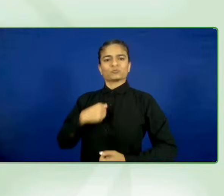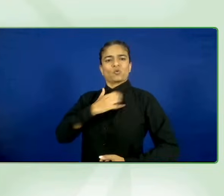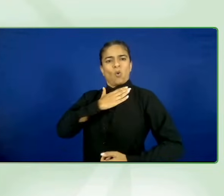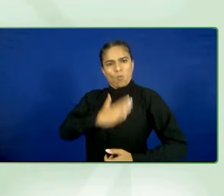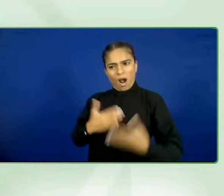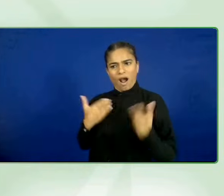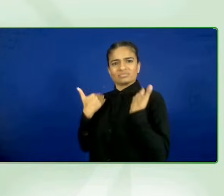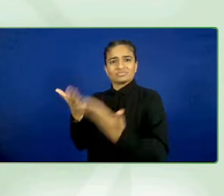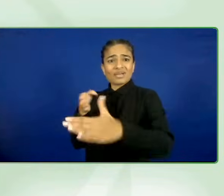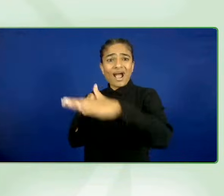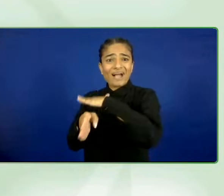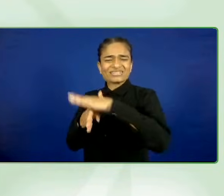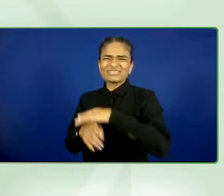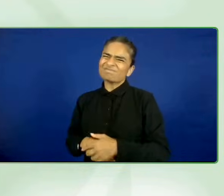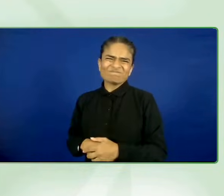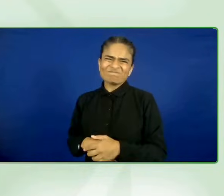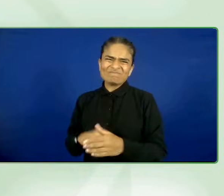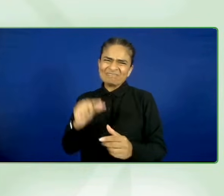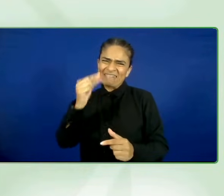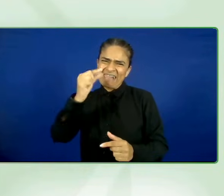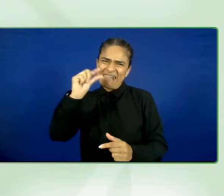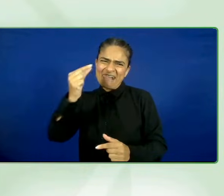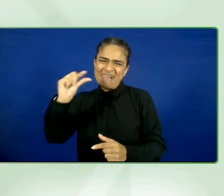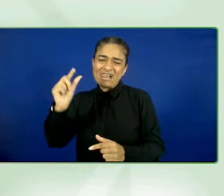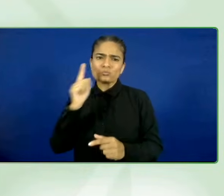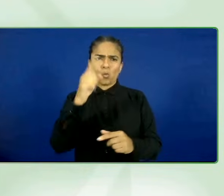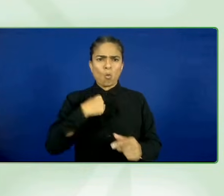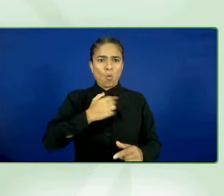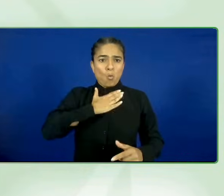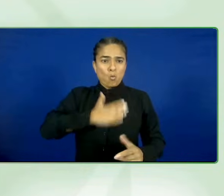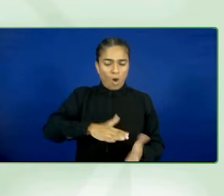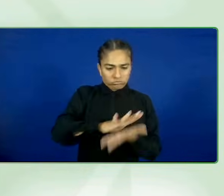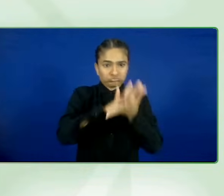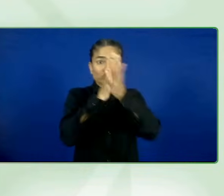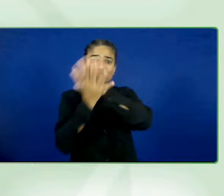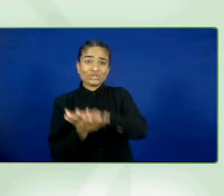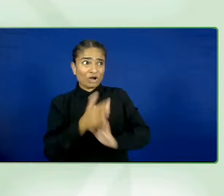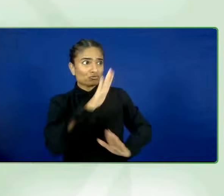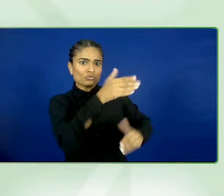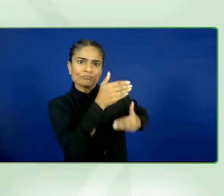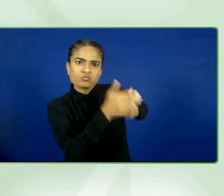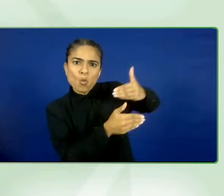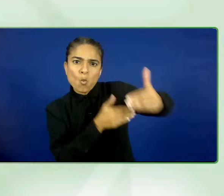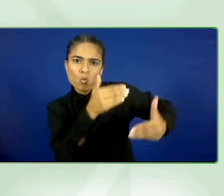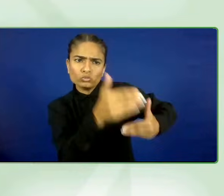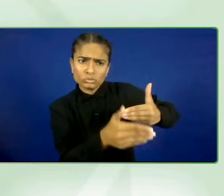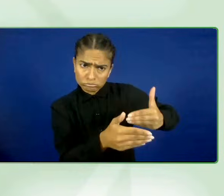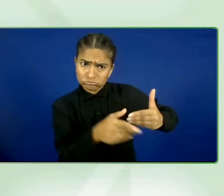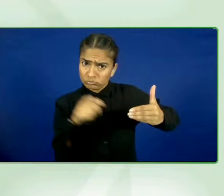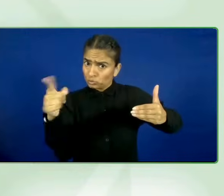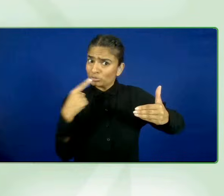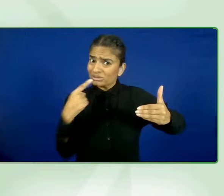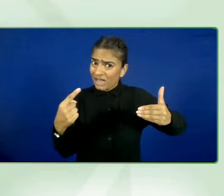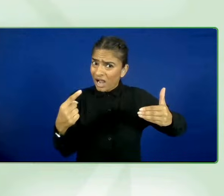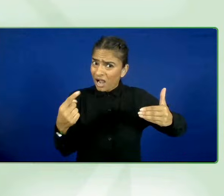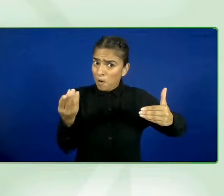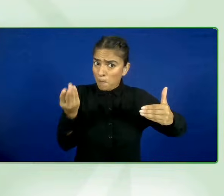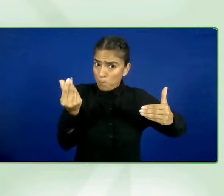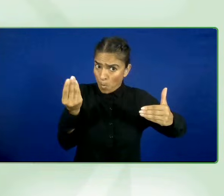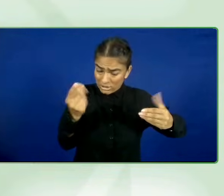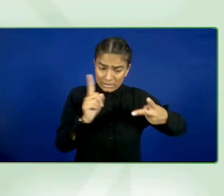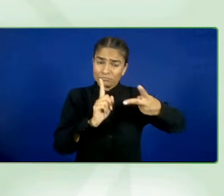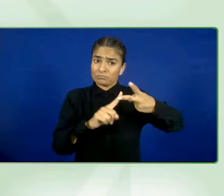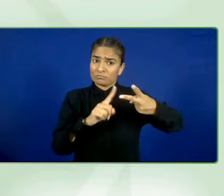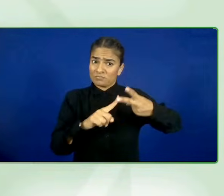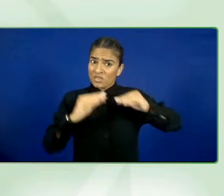you mentioned education and funding. So let's start with the education part. what does it take, or what did it take